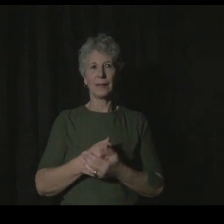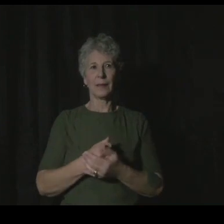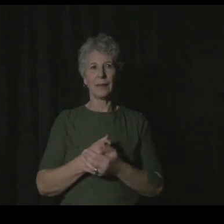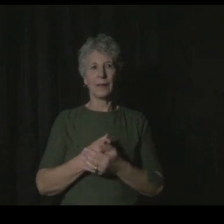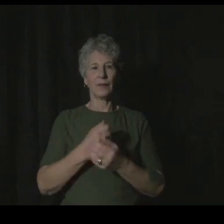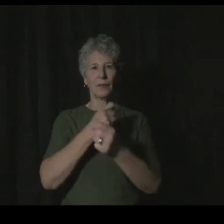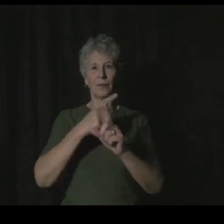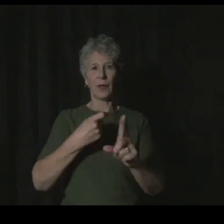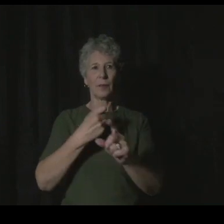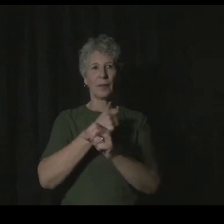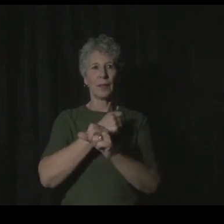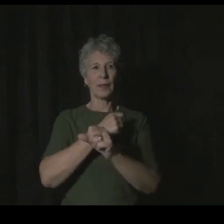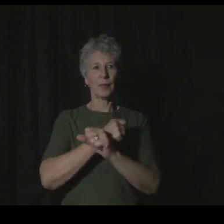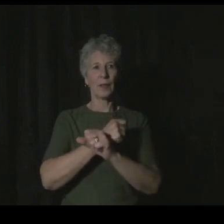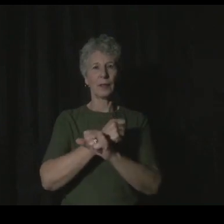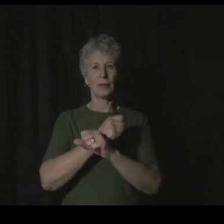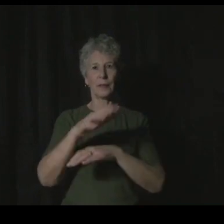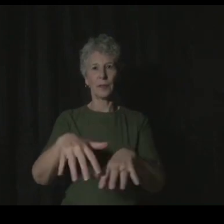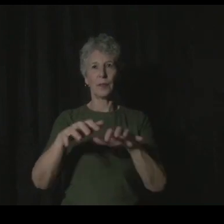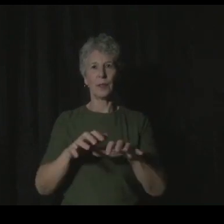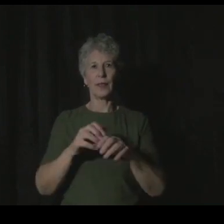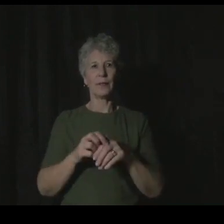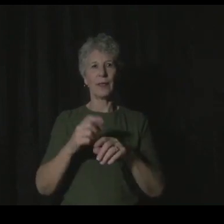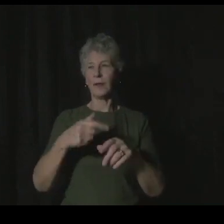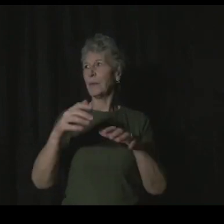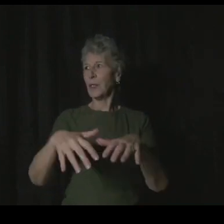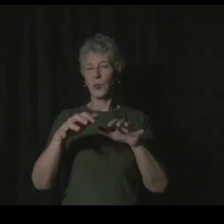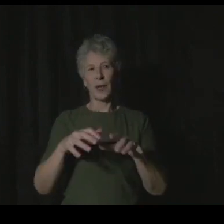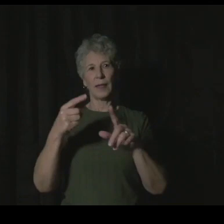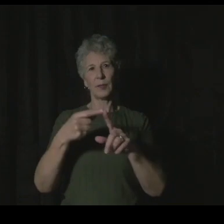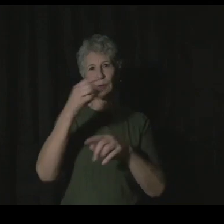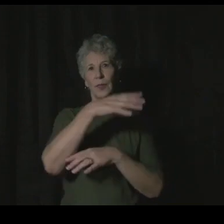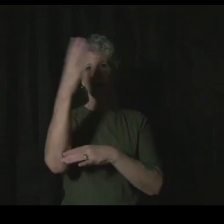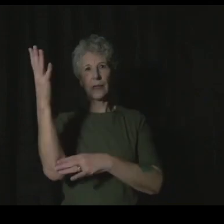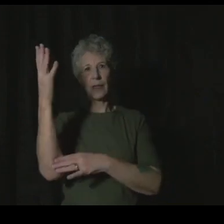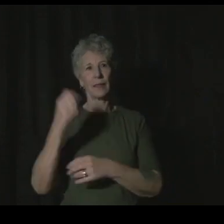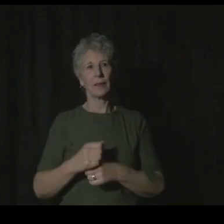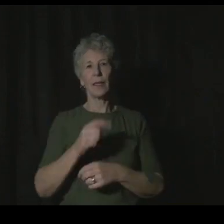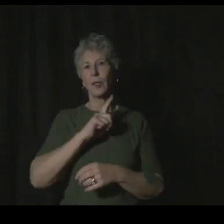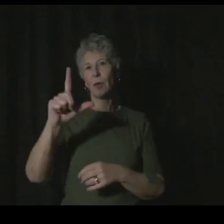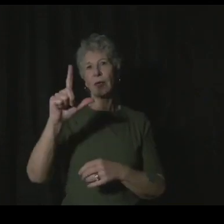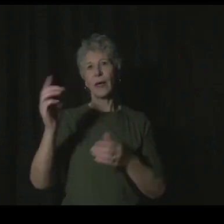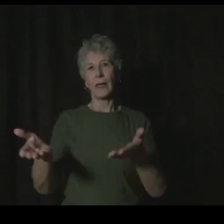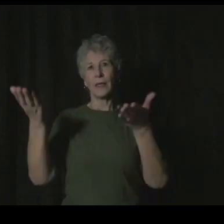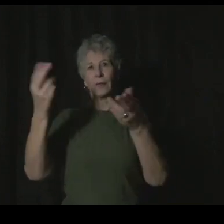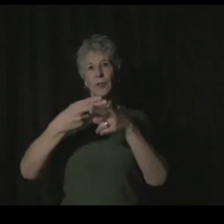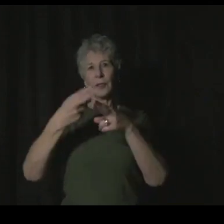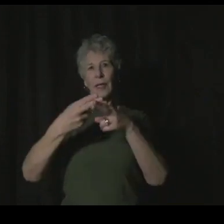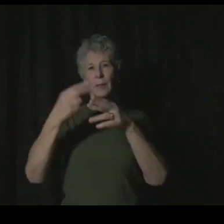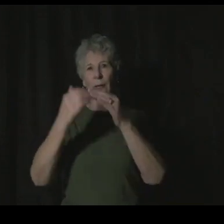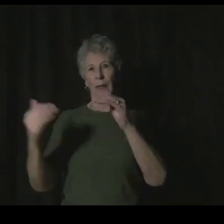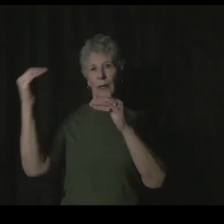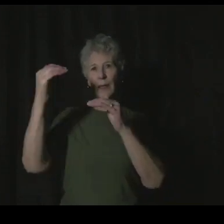From the cross to the grave. From the grave to the sky. Lord, I lift your name